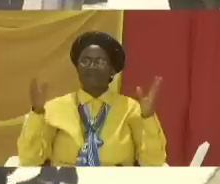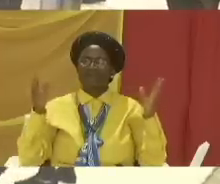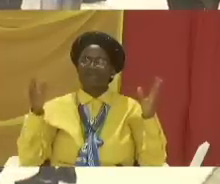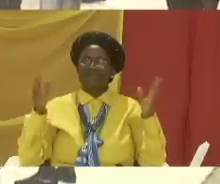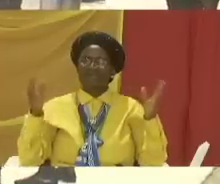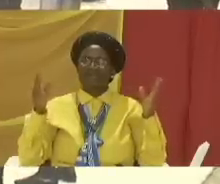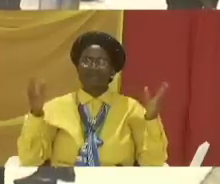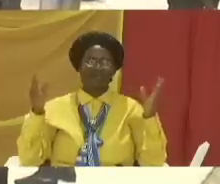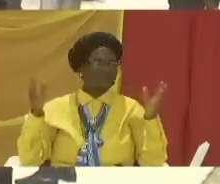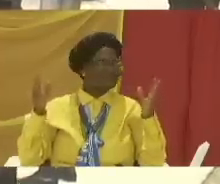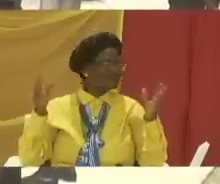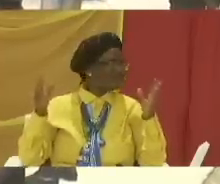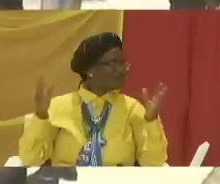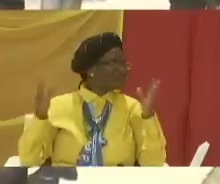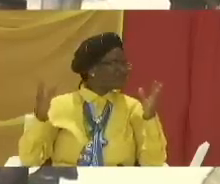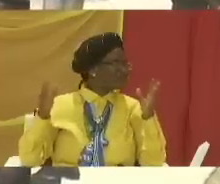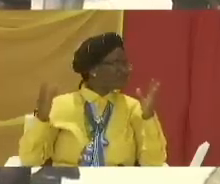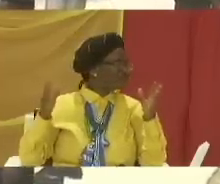Thank you, Lord.